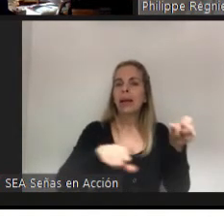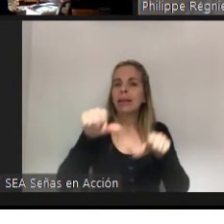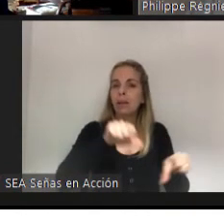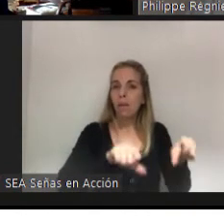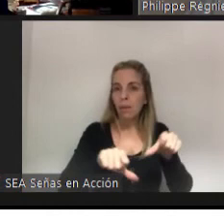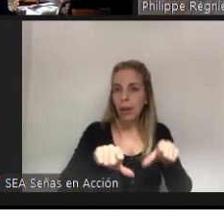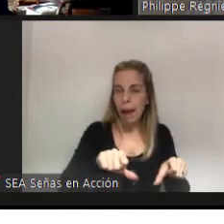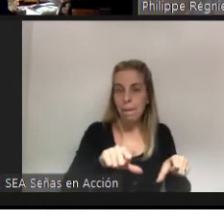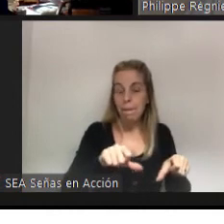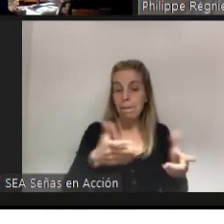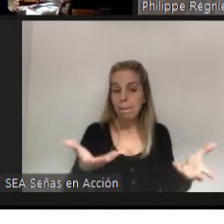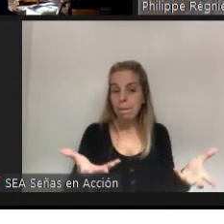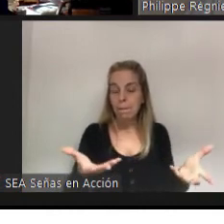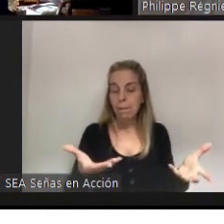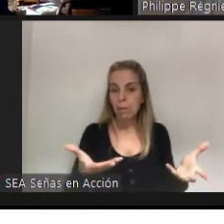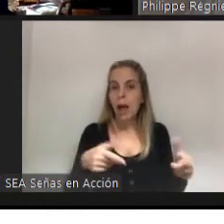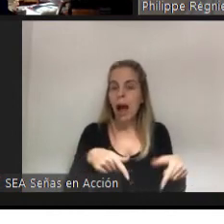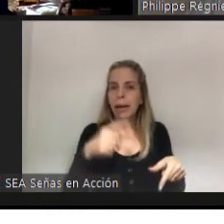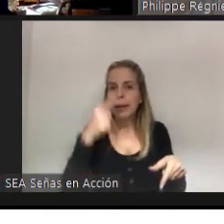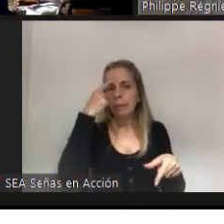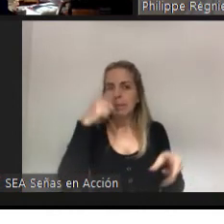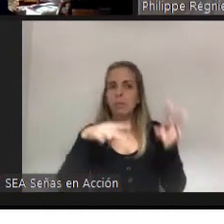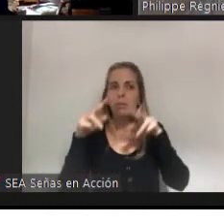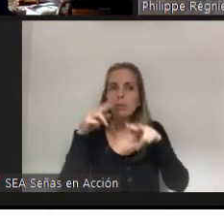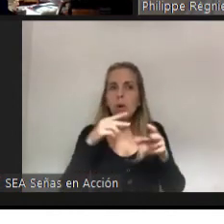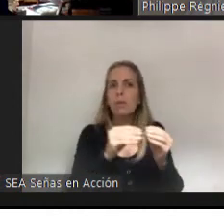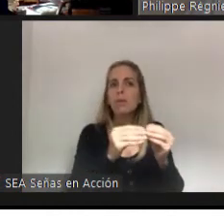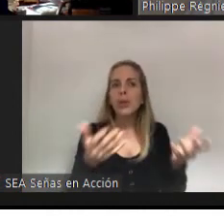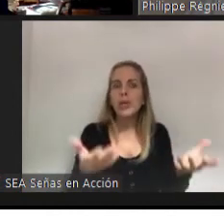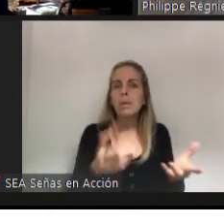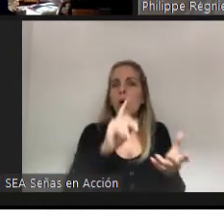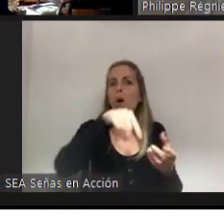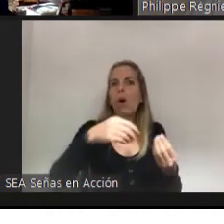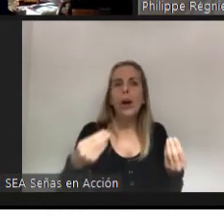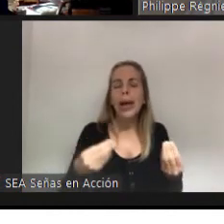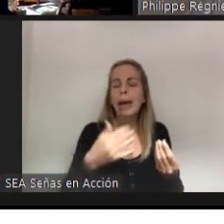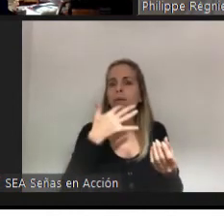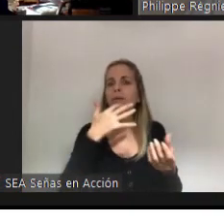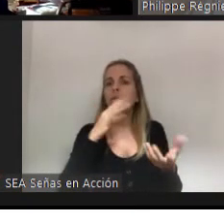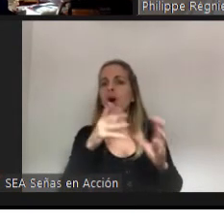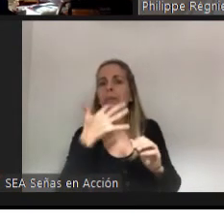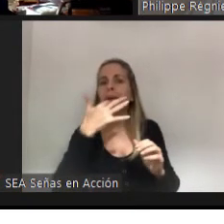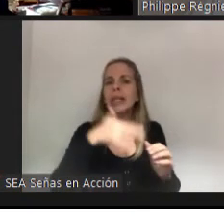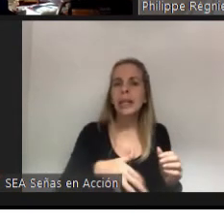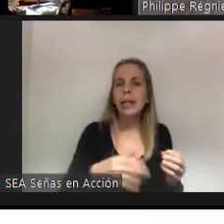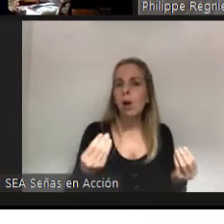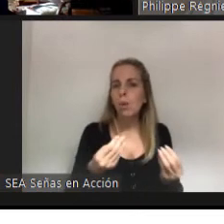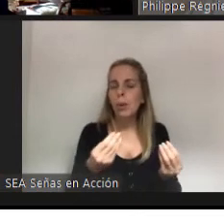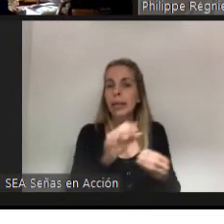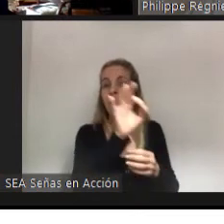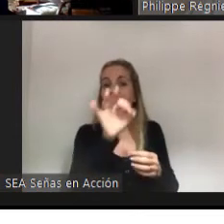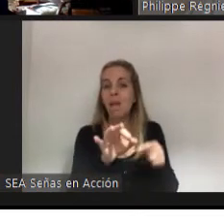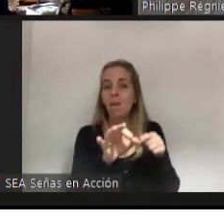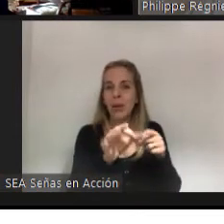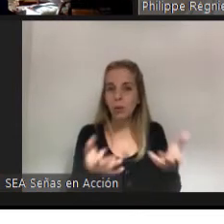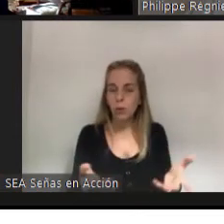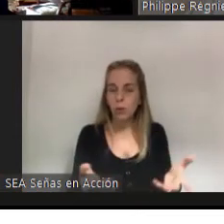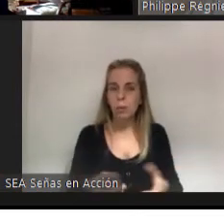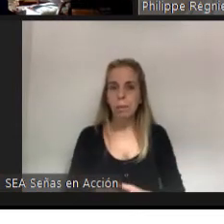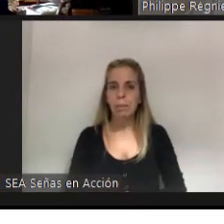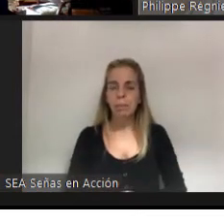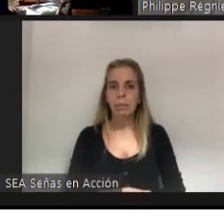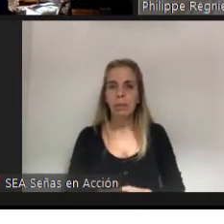scientific field. And we are trying to find a reason. We are trying to gain an insight, an understanding.